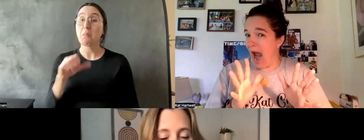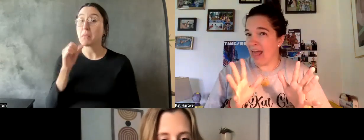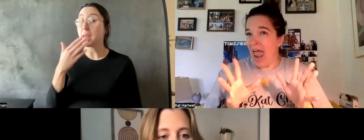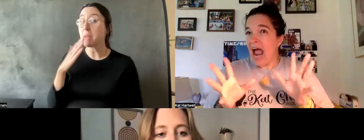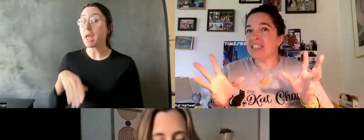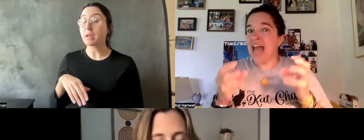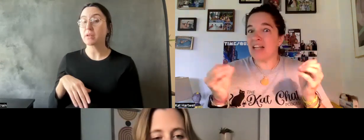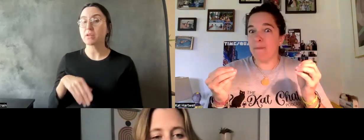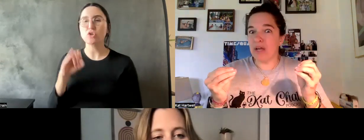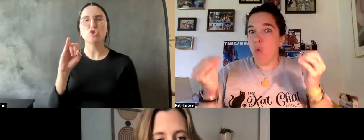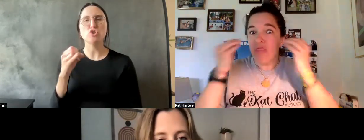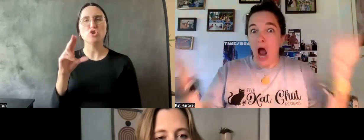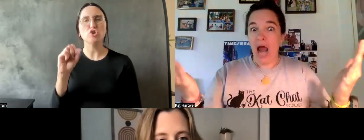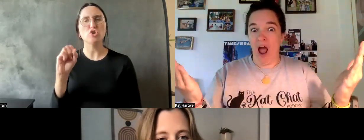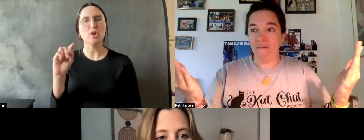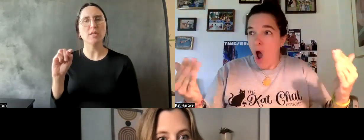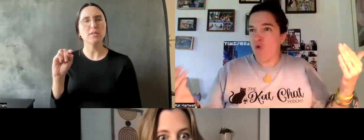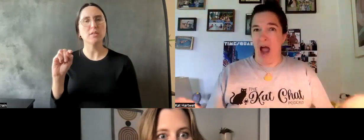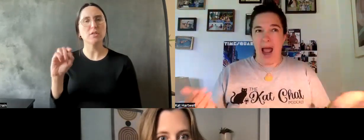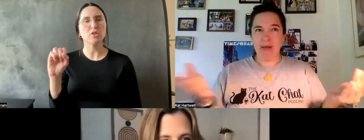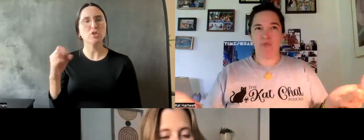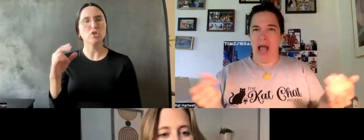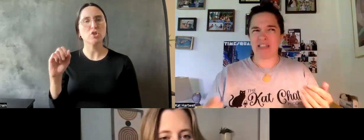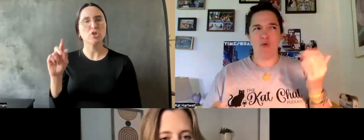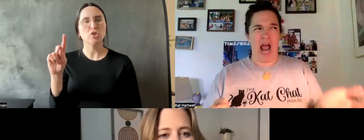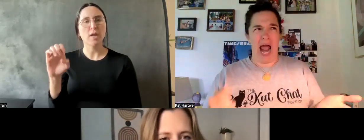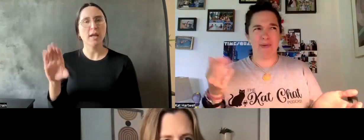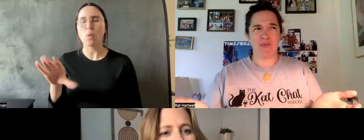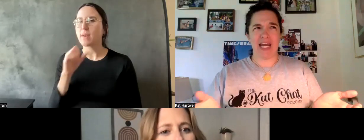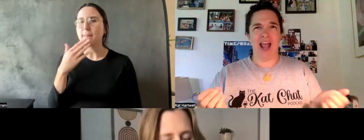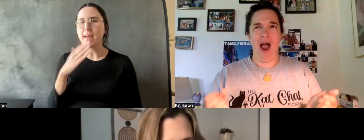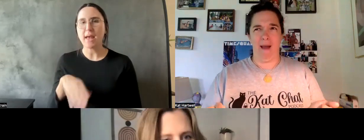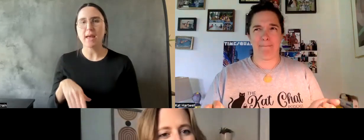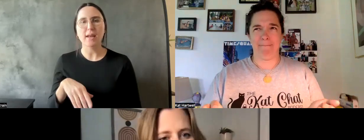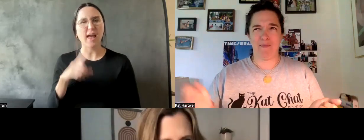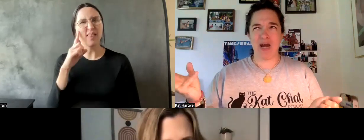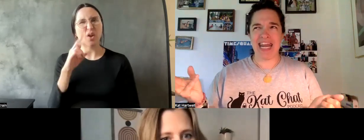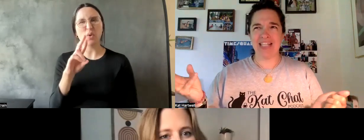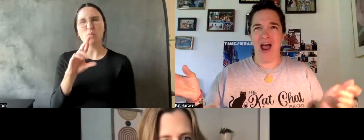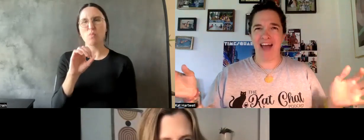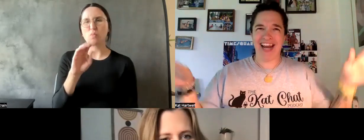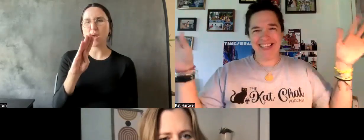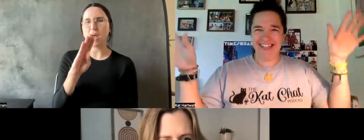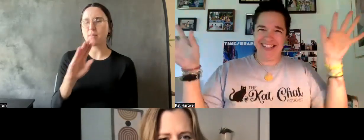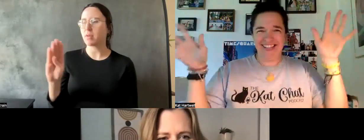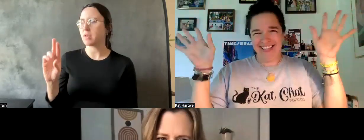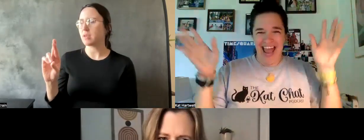too bad. Not too bad. I was just, Not I'm something you would thought of. Robin, Brittany, I that Robin, Brittany, yeah, Brittany,